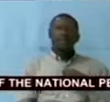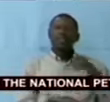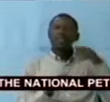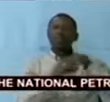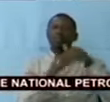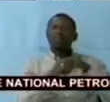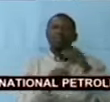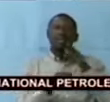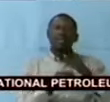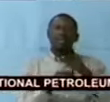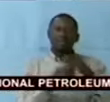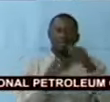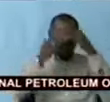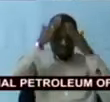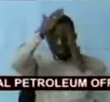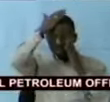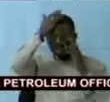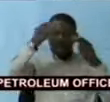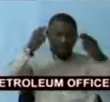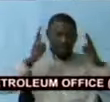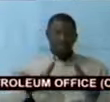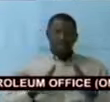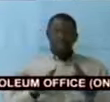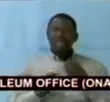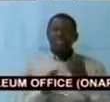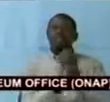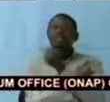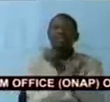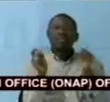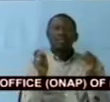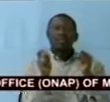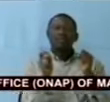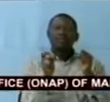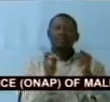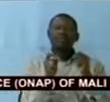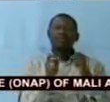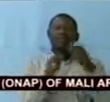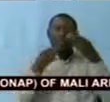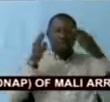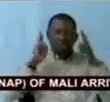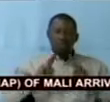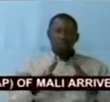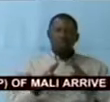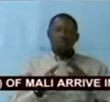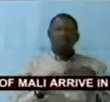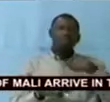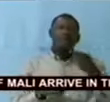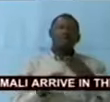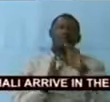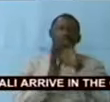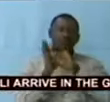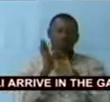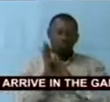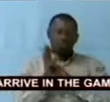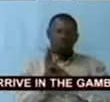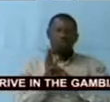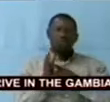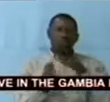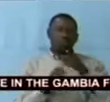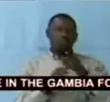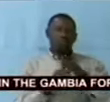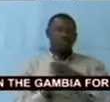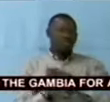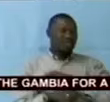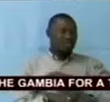it as a saved act by the Constitution, you basically tied. You